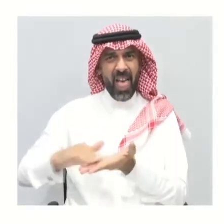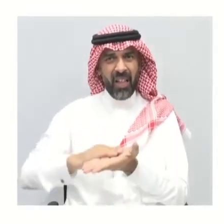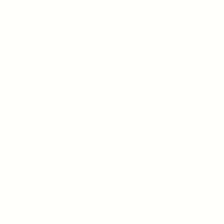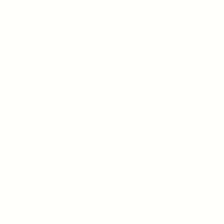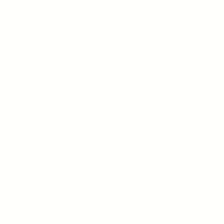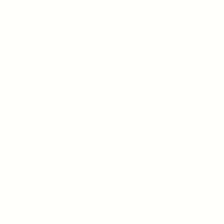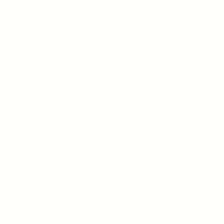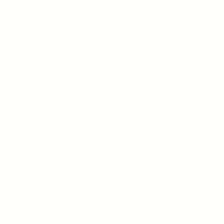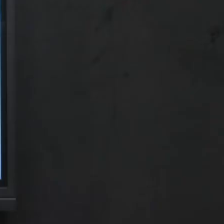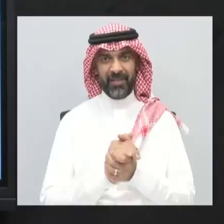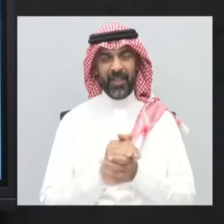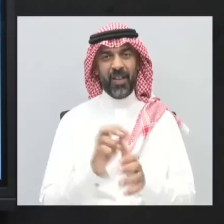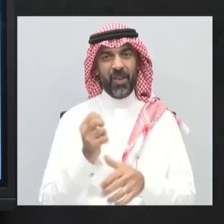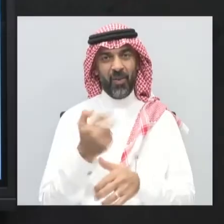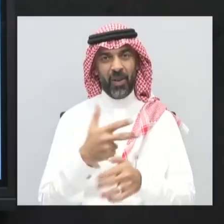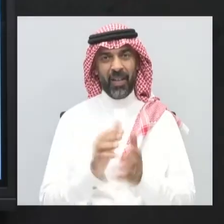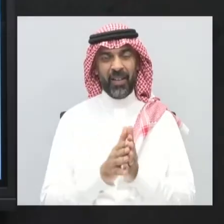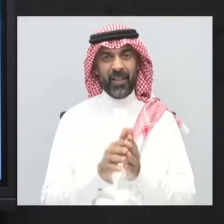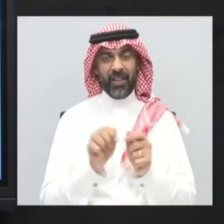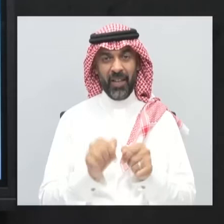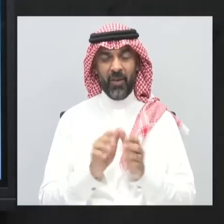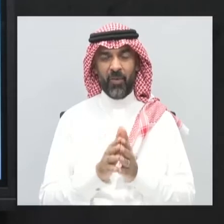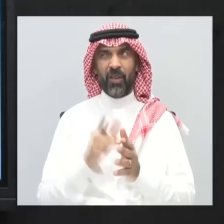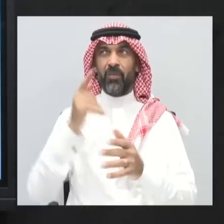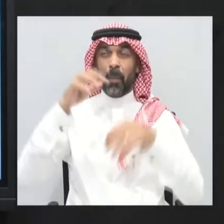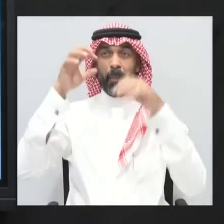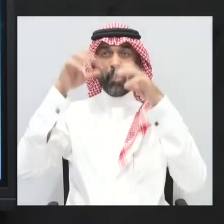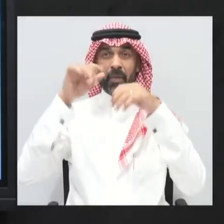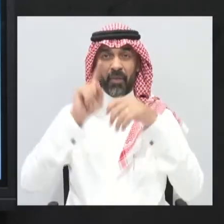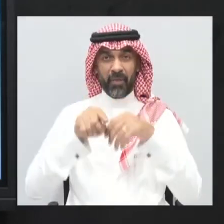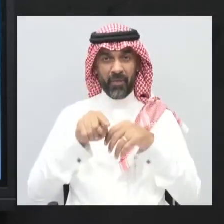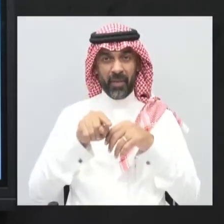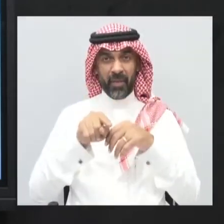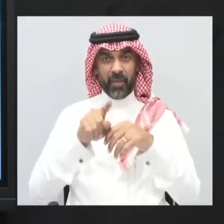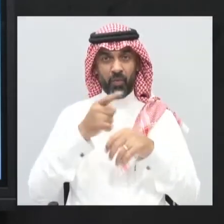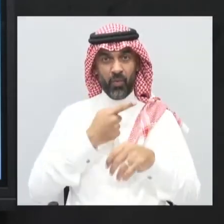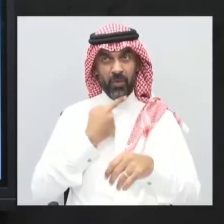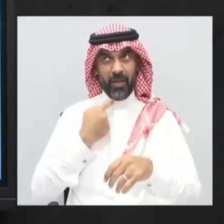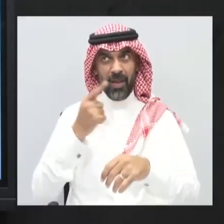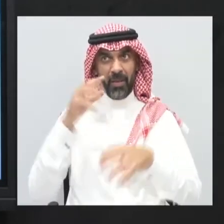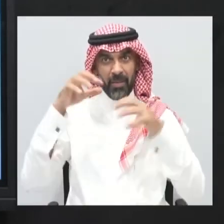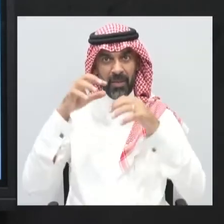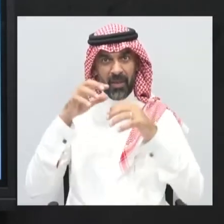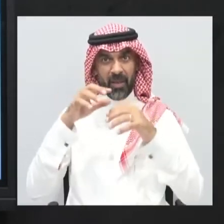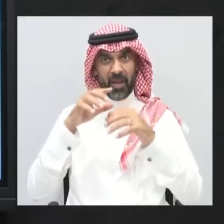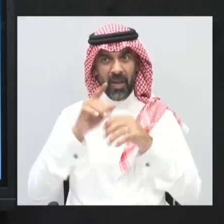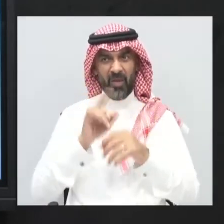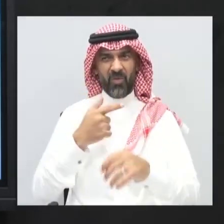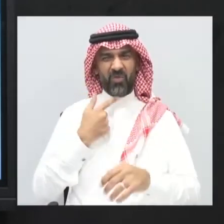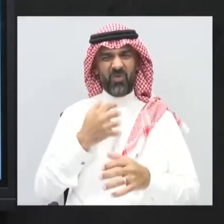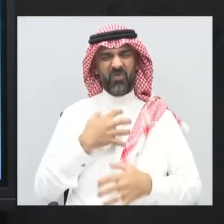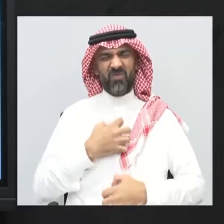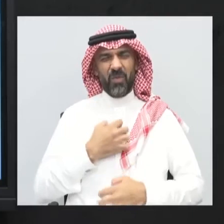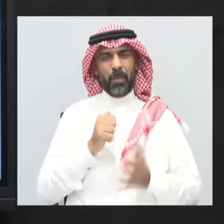muddy. Okay, so boys and girls, when it gets rainy, do you like it when it rains? Or do you get bored and you want to stay